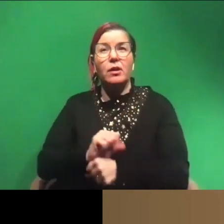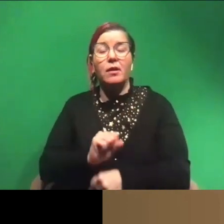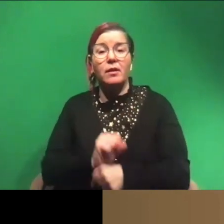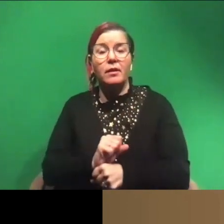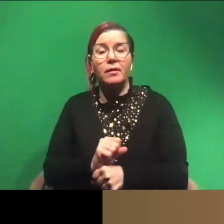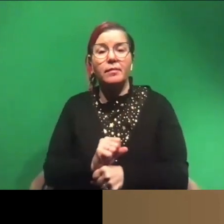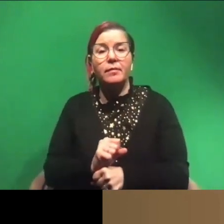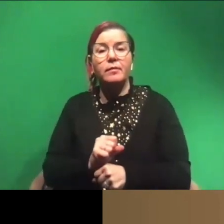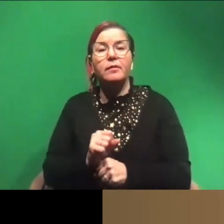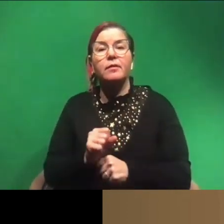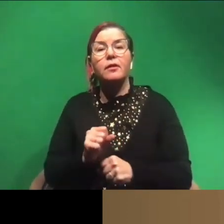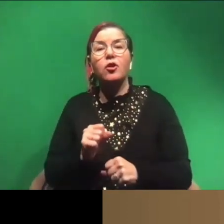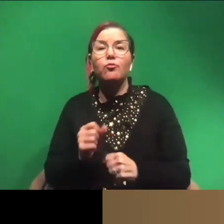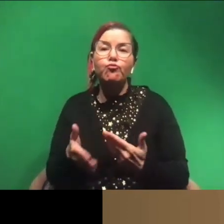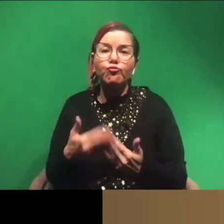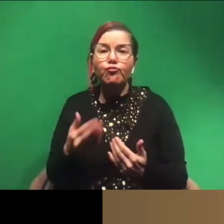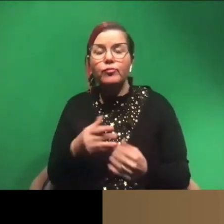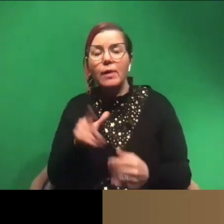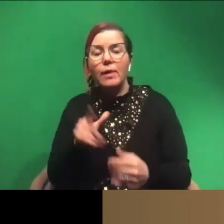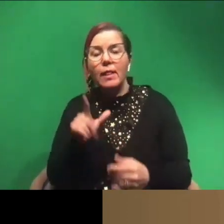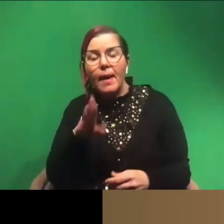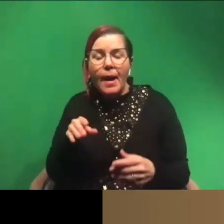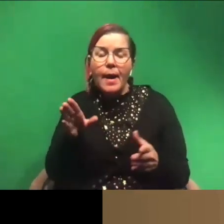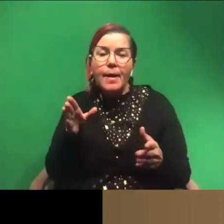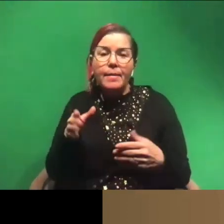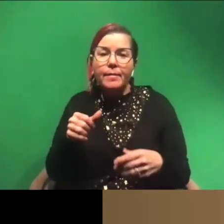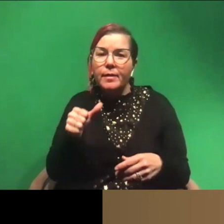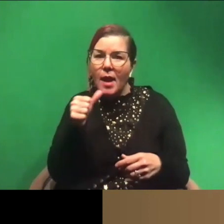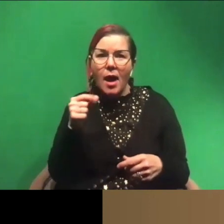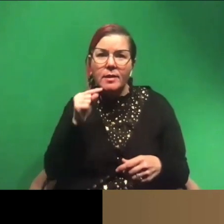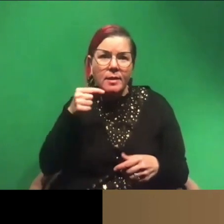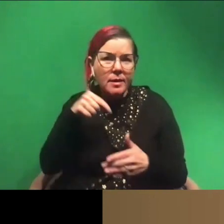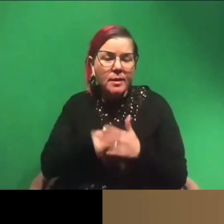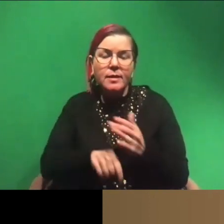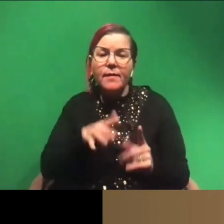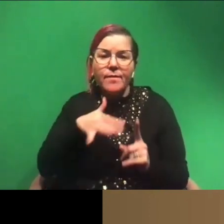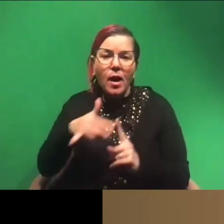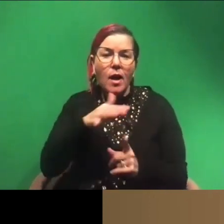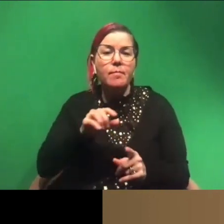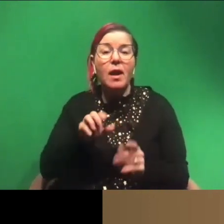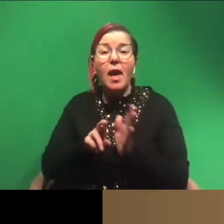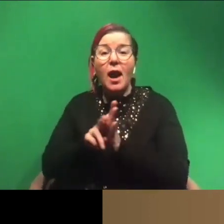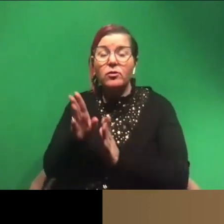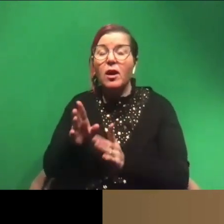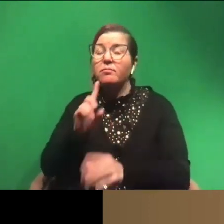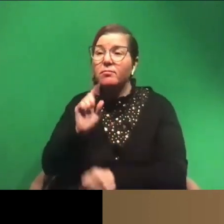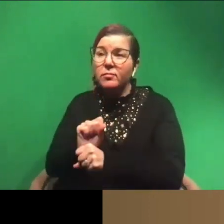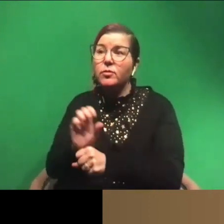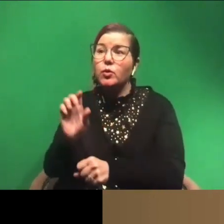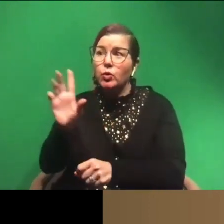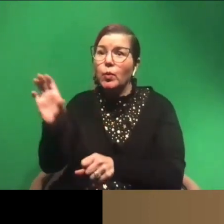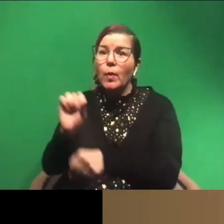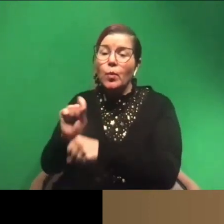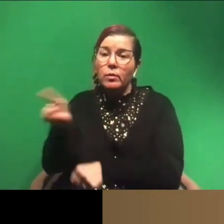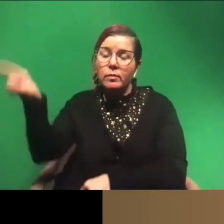very cozy in a lab, not in a very extreme environment, but astronauts are up actually doing the physical labor up in